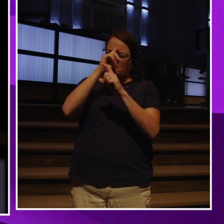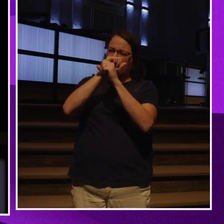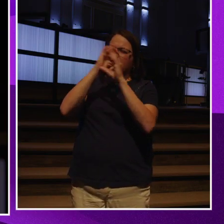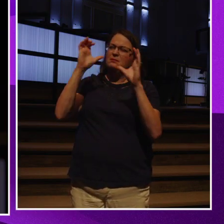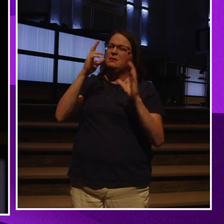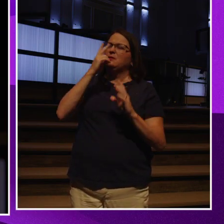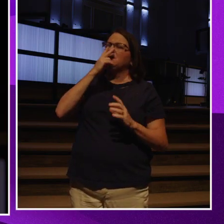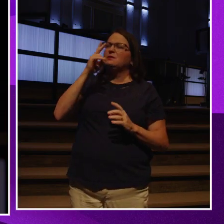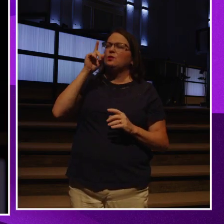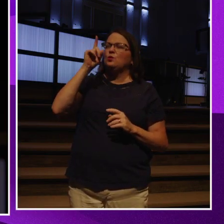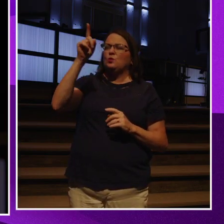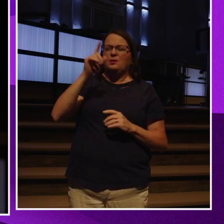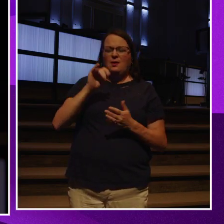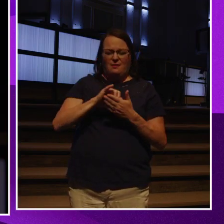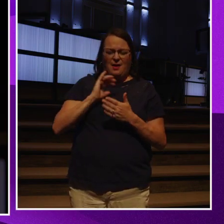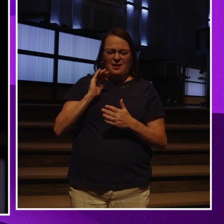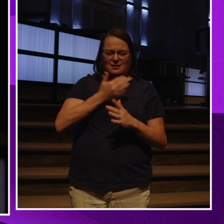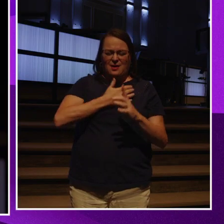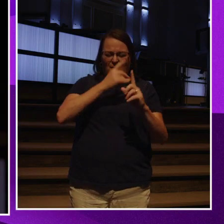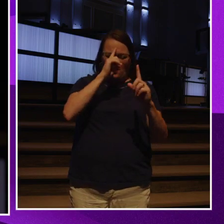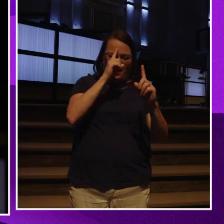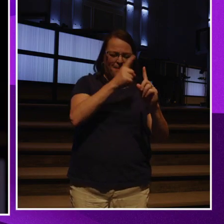That is our aim and that is our hope today.